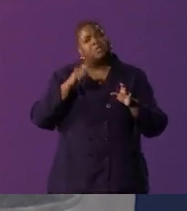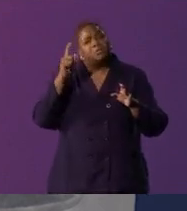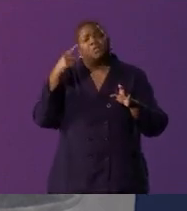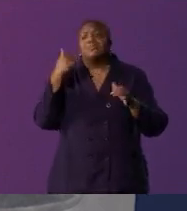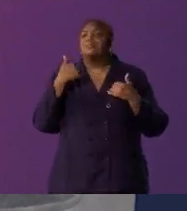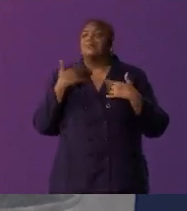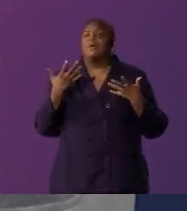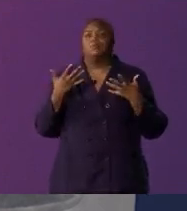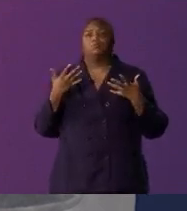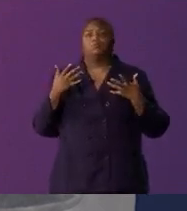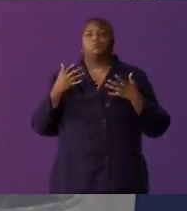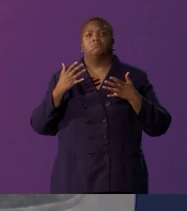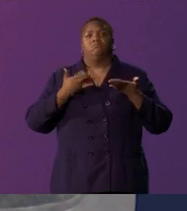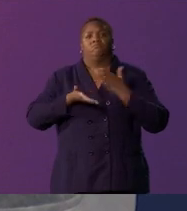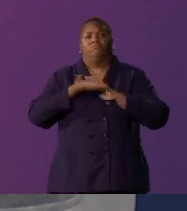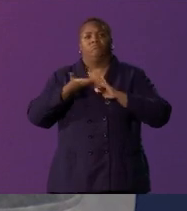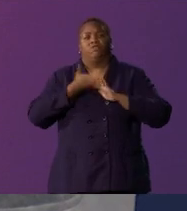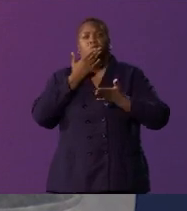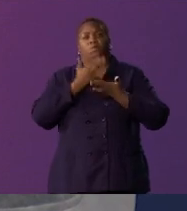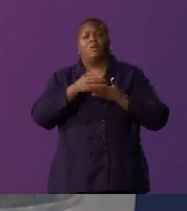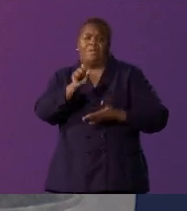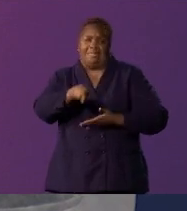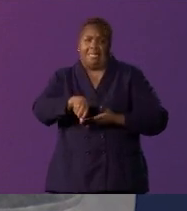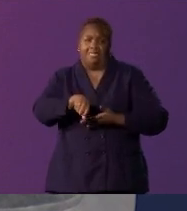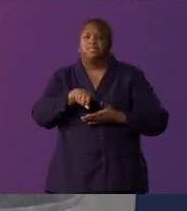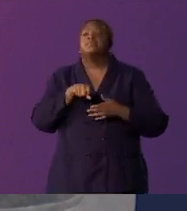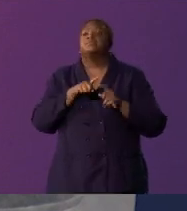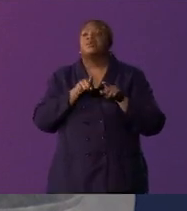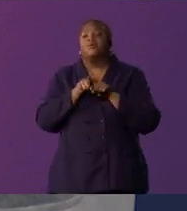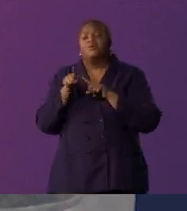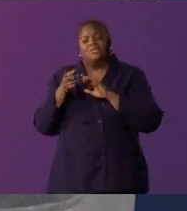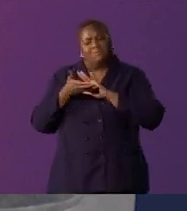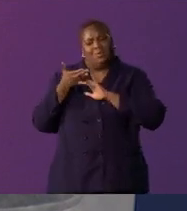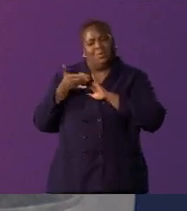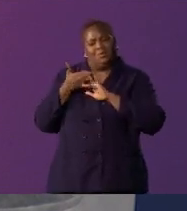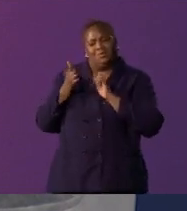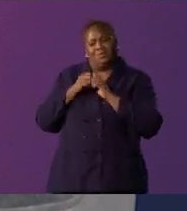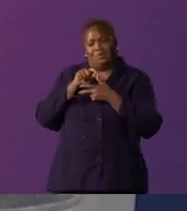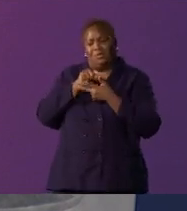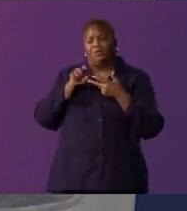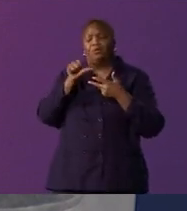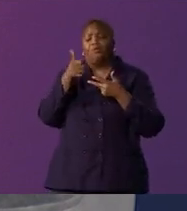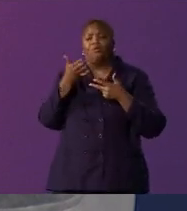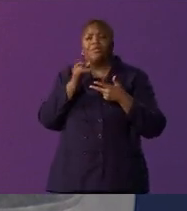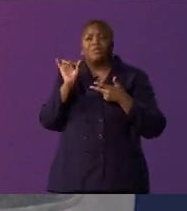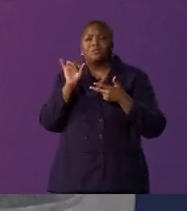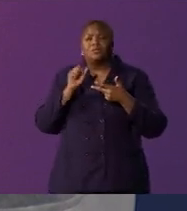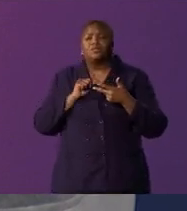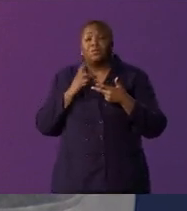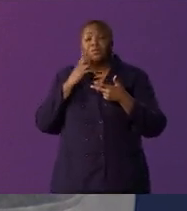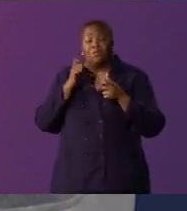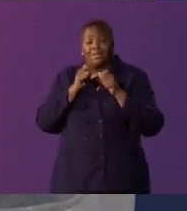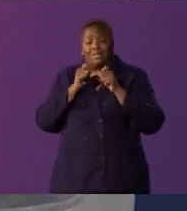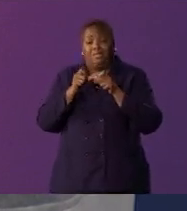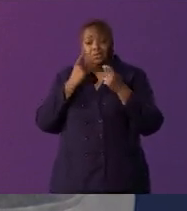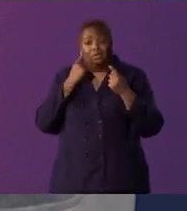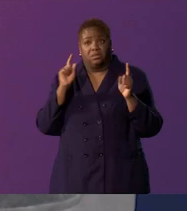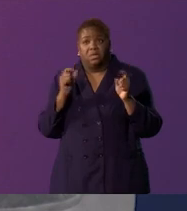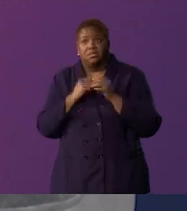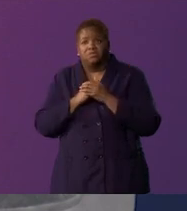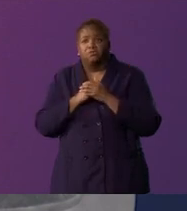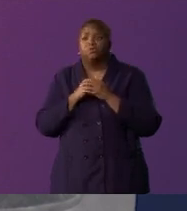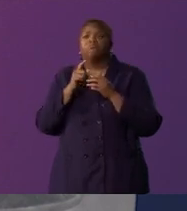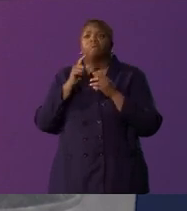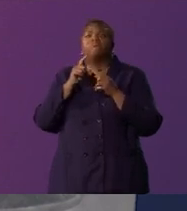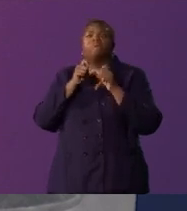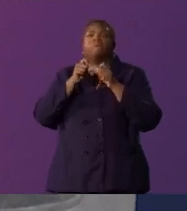There's no question about it. But we have to deliver performance by doing three other things if we wanted to remain successful well into the